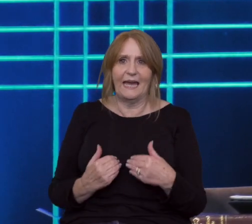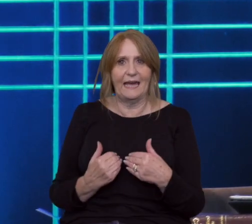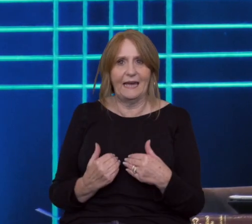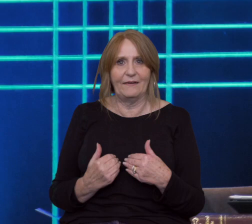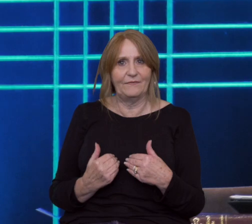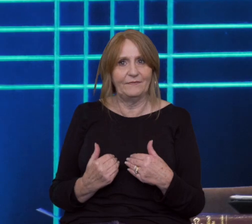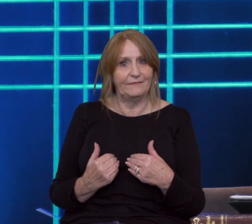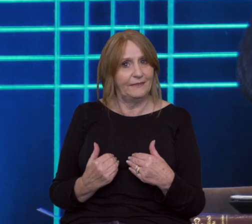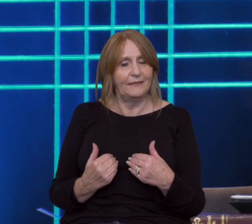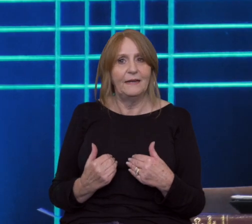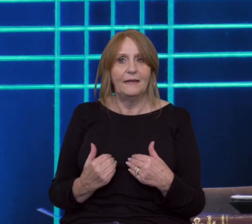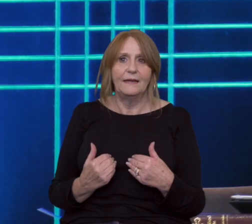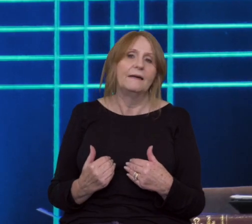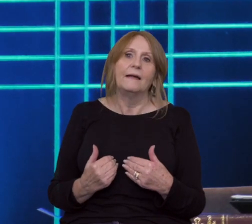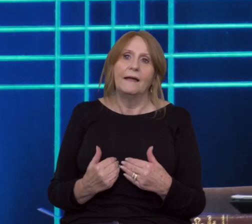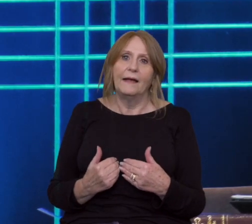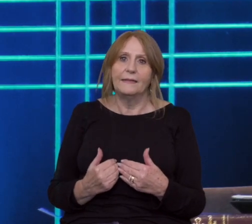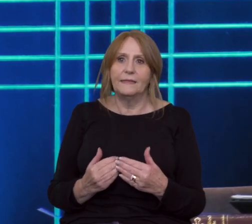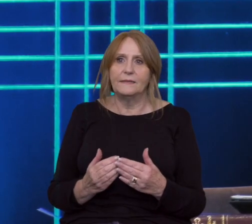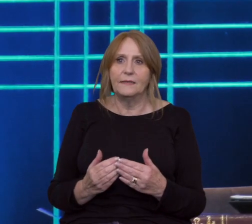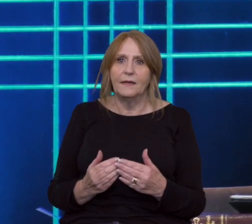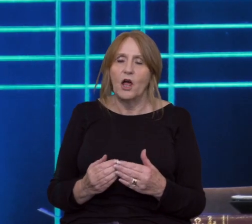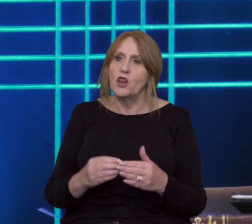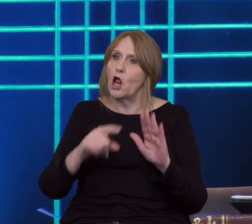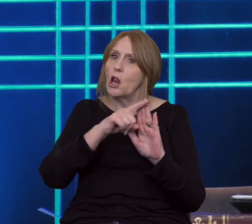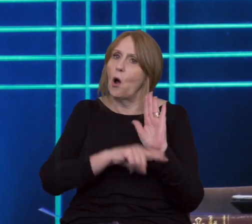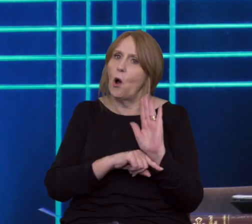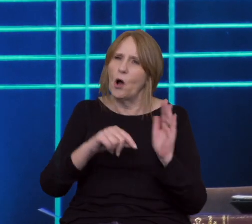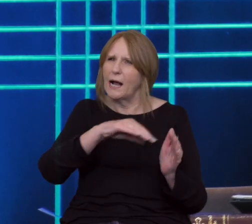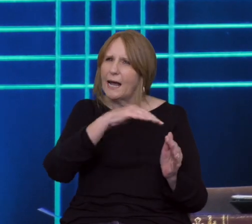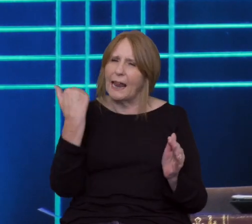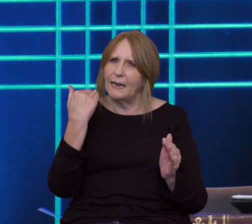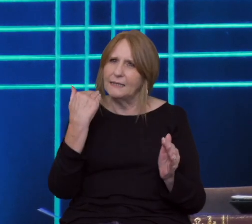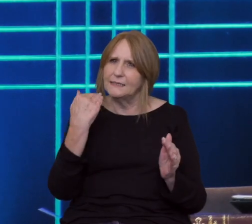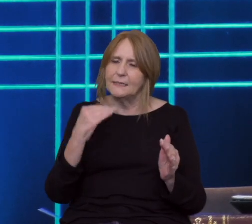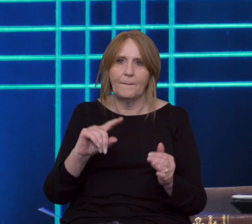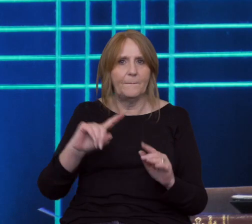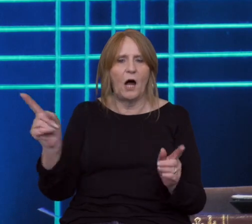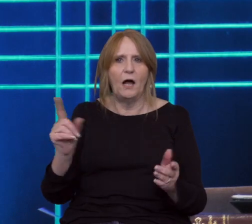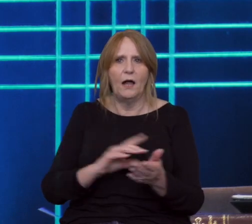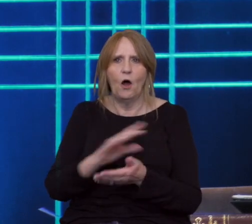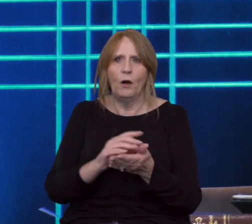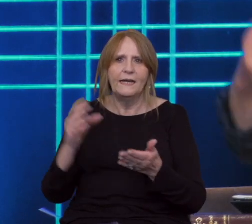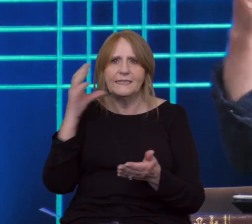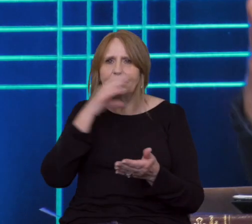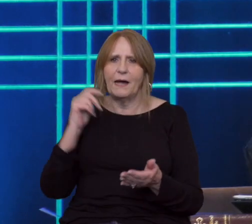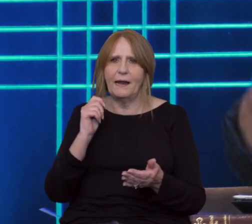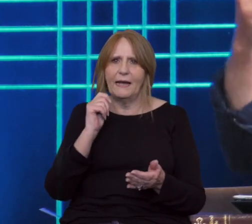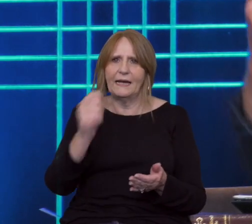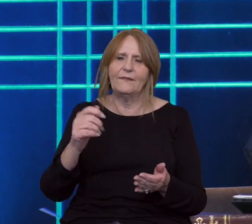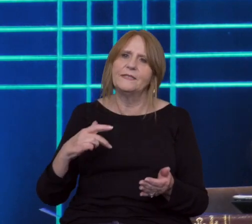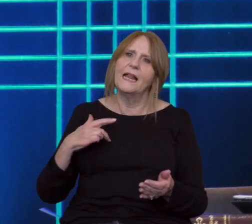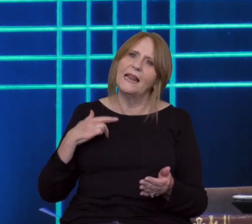They are not an accident. It's a direct comparison. The law kills, but the Spirit gives life. And here's the